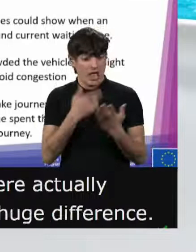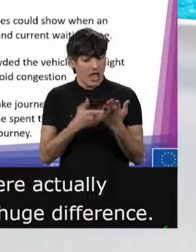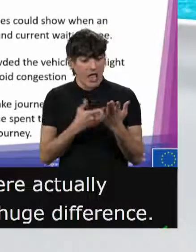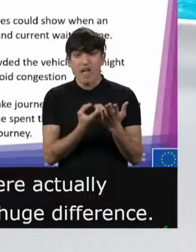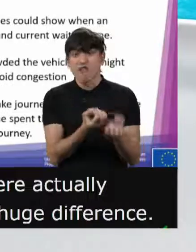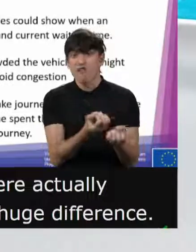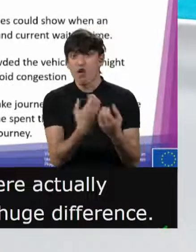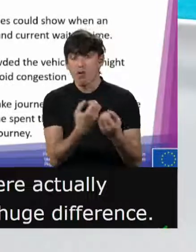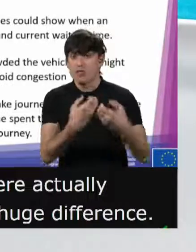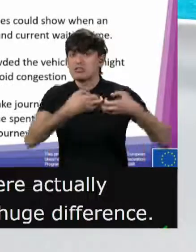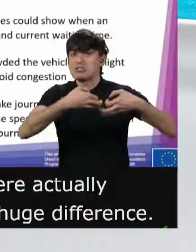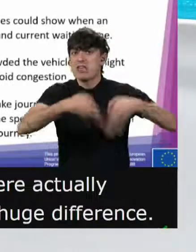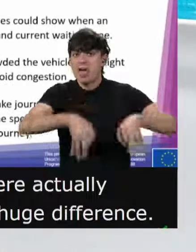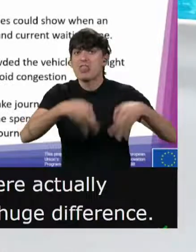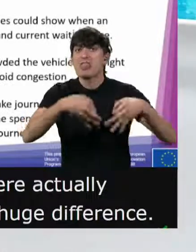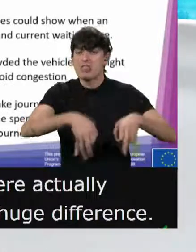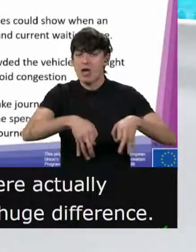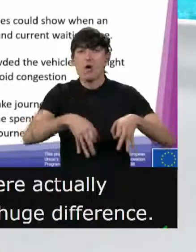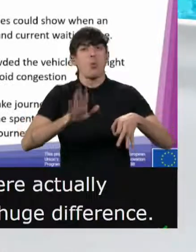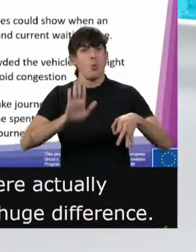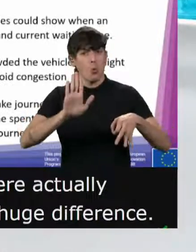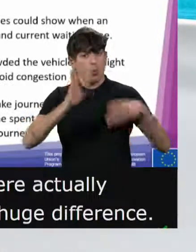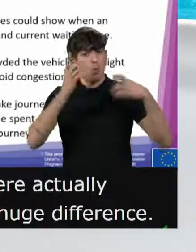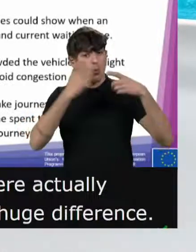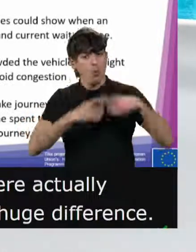to the vehicles using the Internet of Things